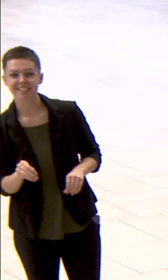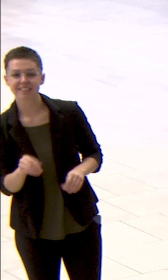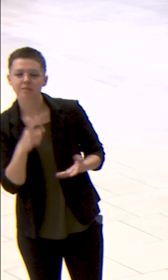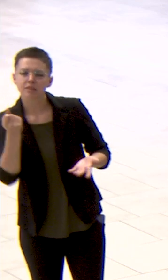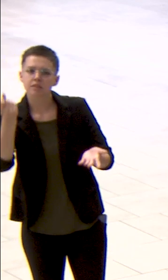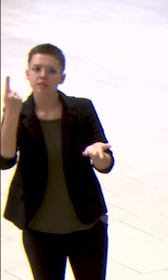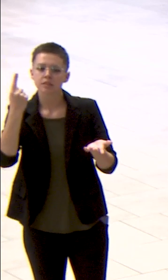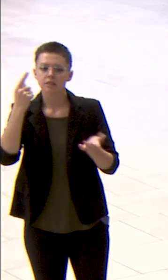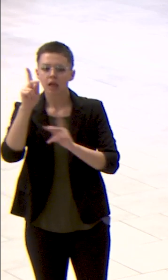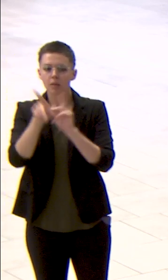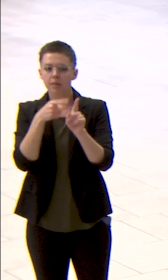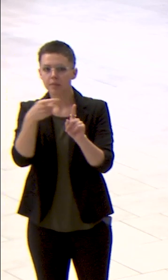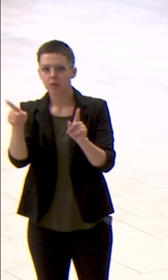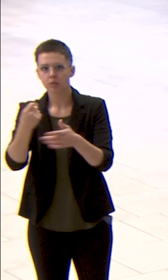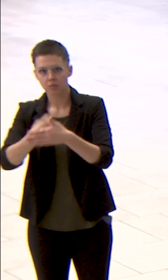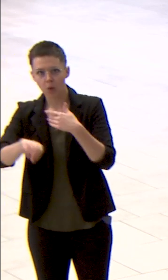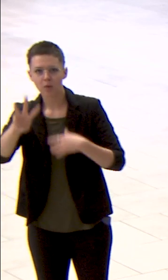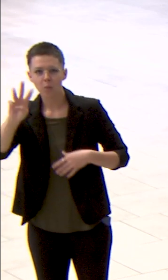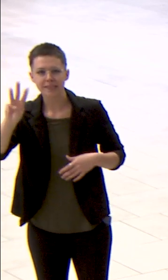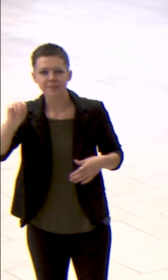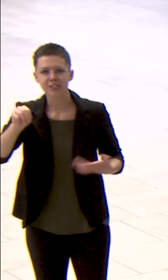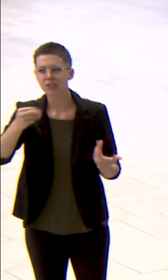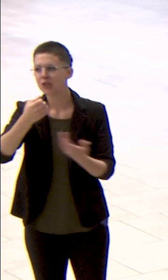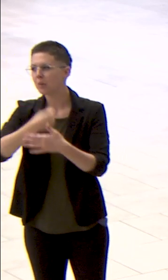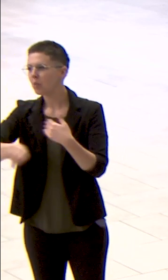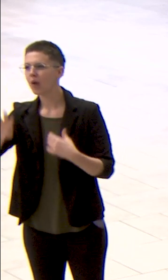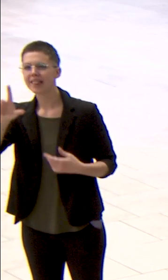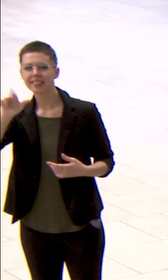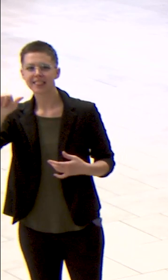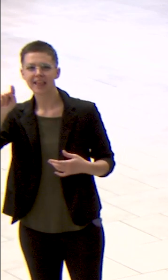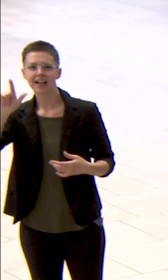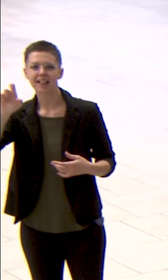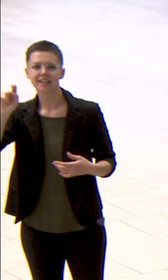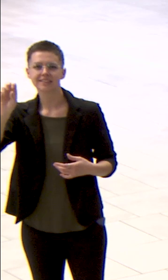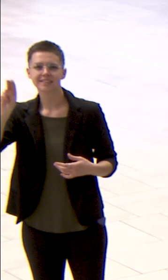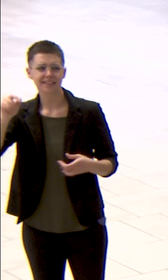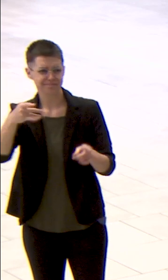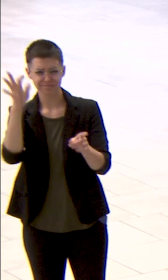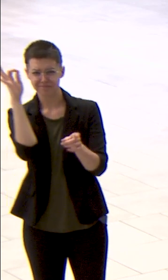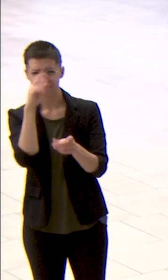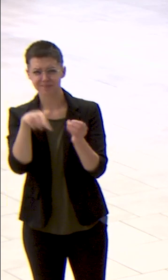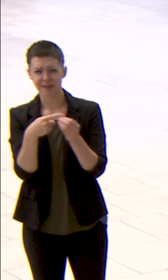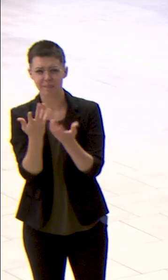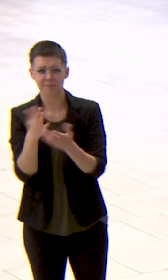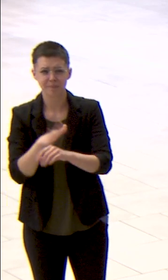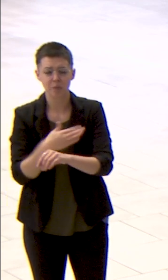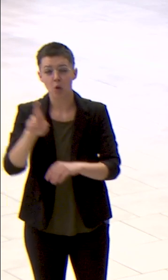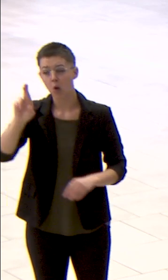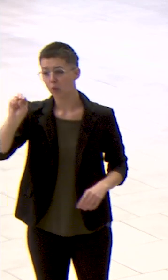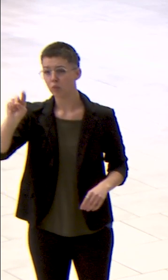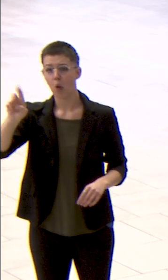gotta understand, right? These are people that were born in Westminster, they're born in like Littleton, they're like, you know, they don't know what that is. They think a rodeo's